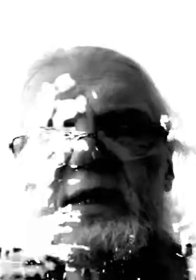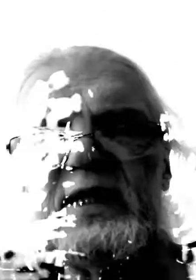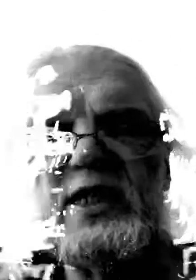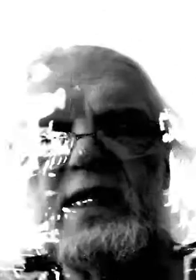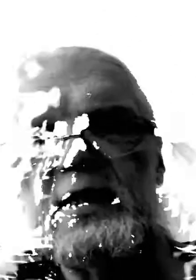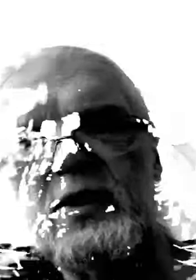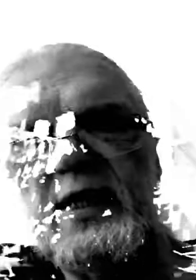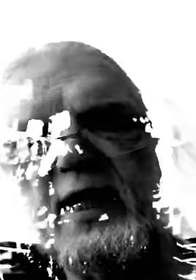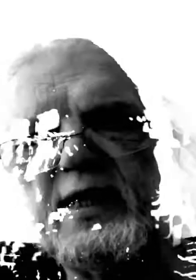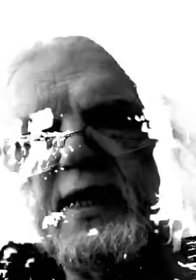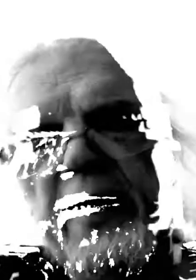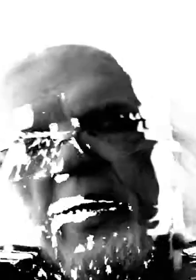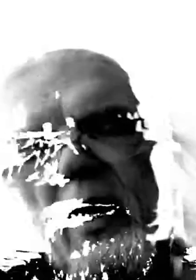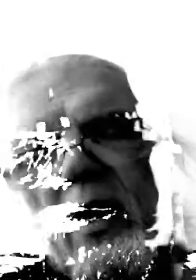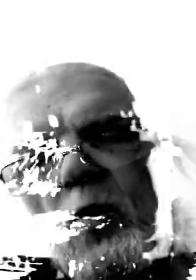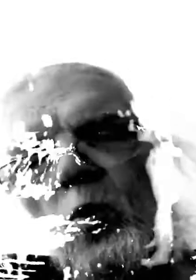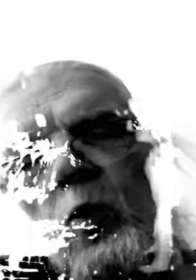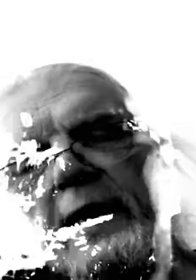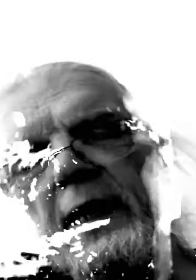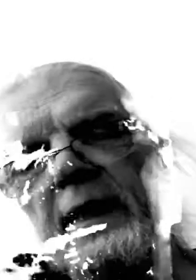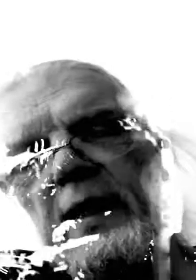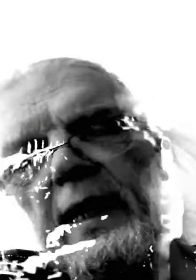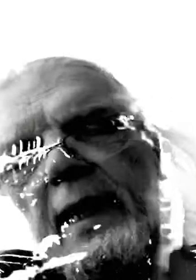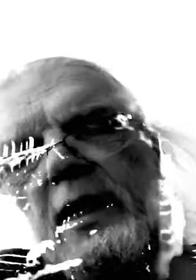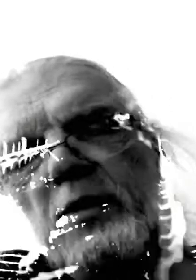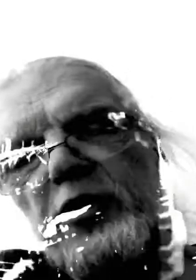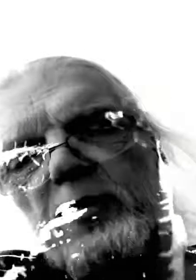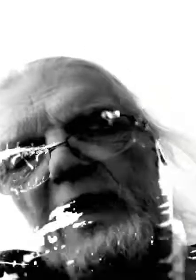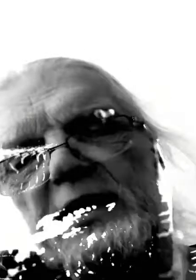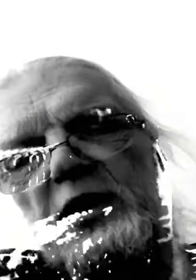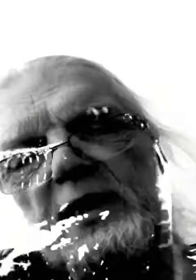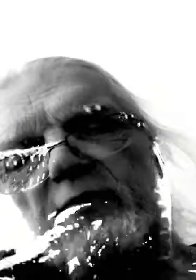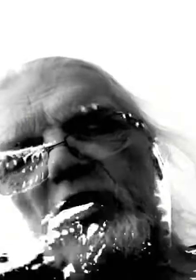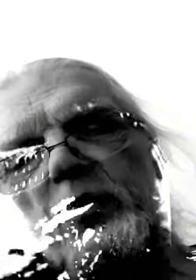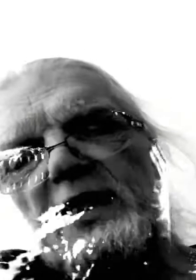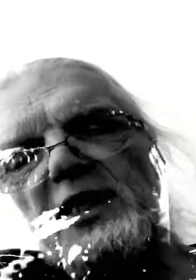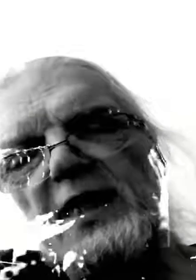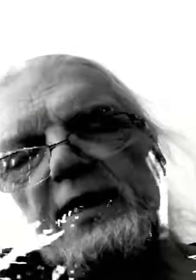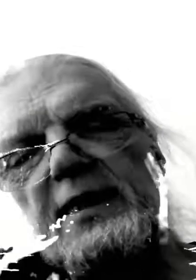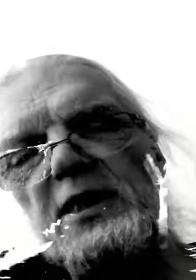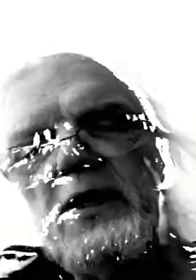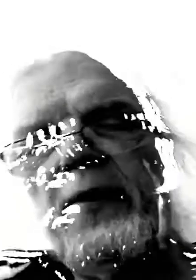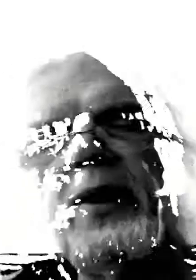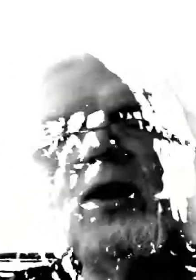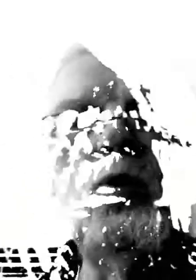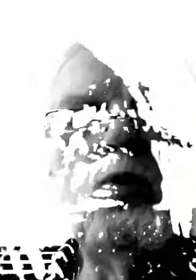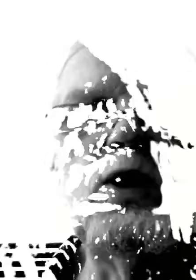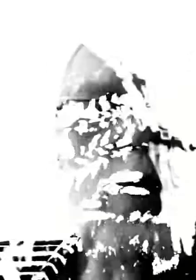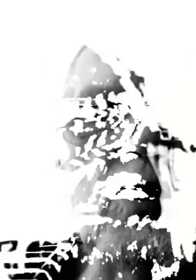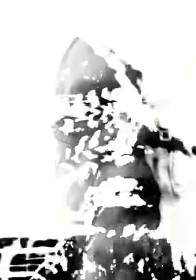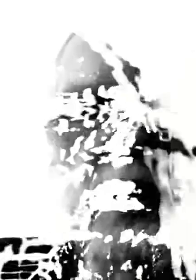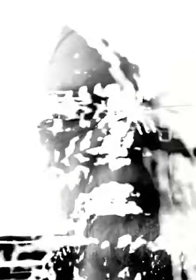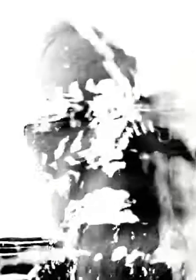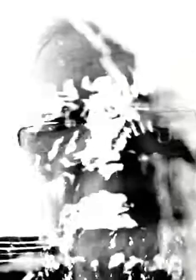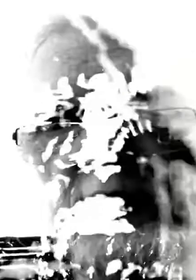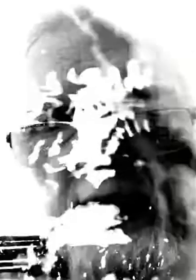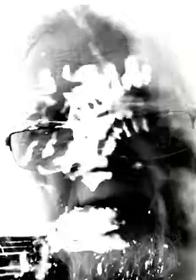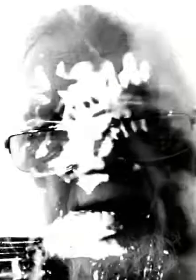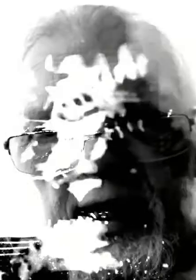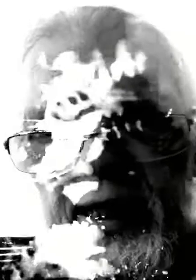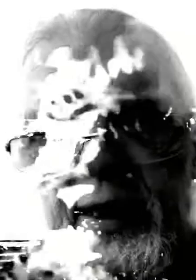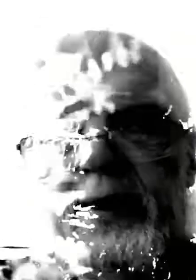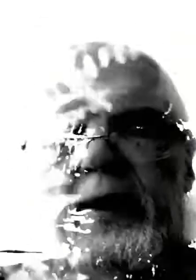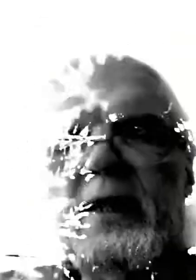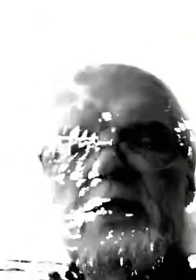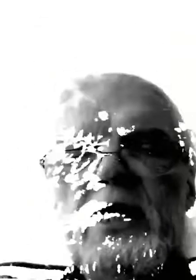work this thing together. When, in a Brummie accent, everybody says, we want to be